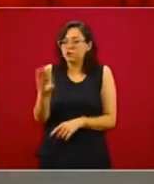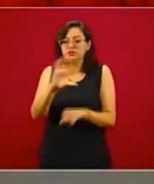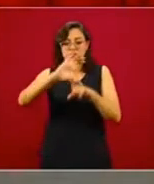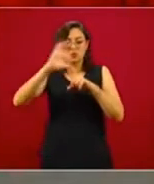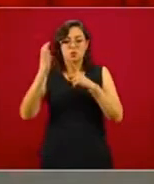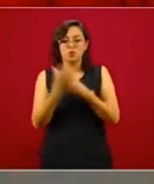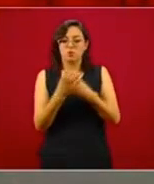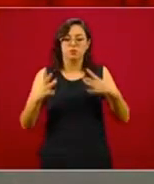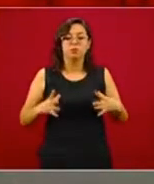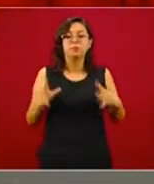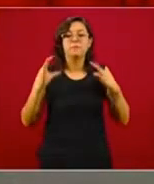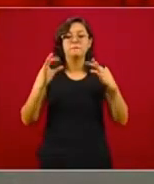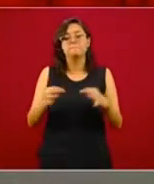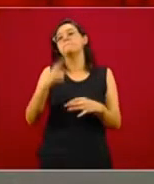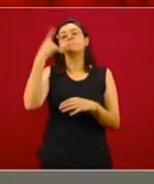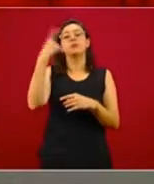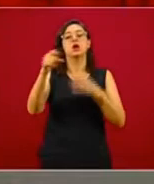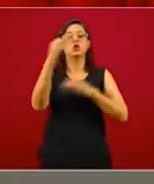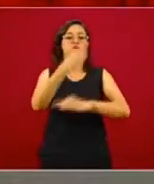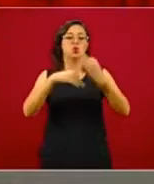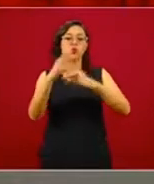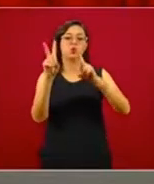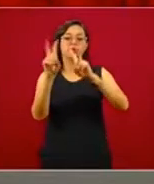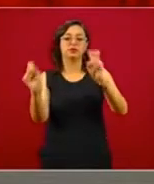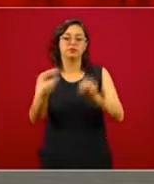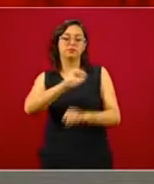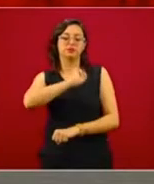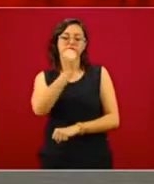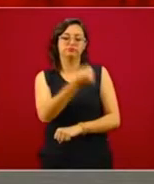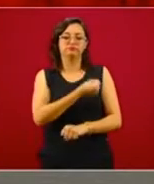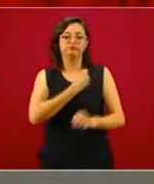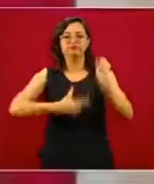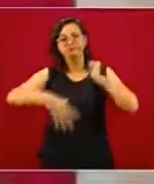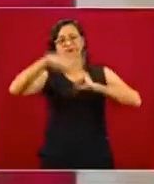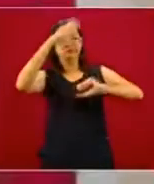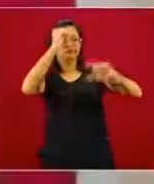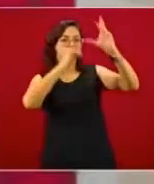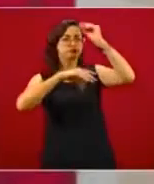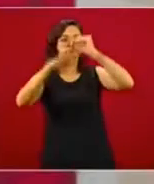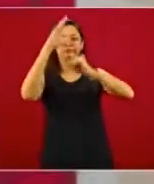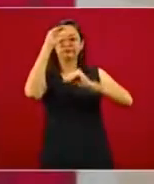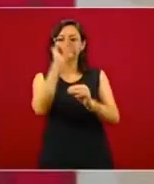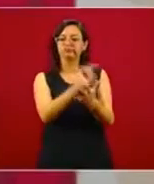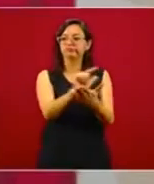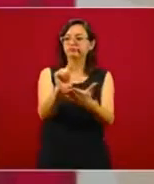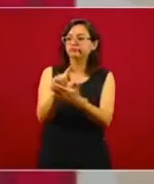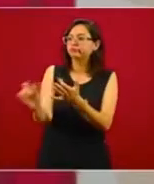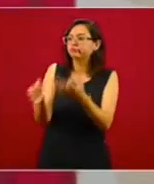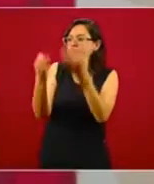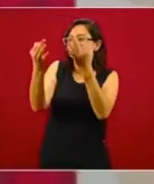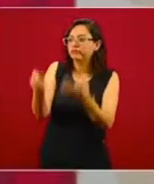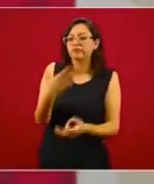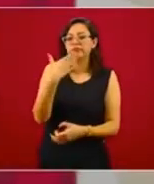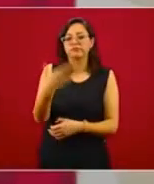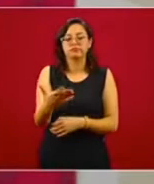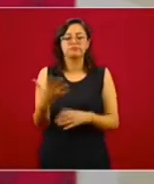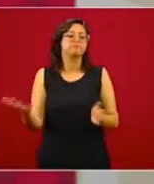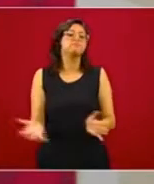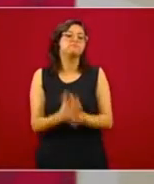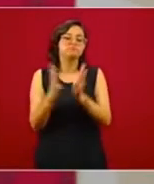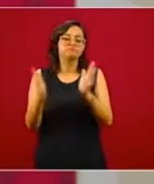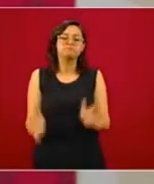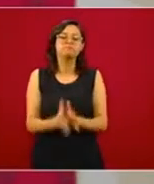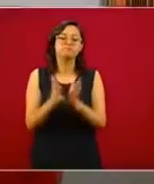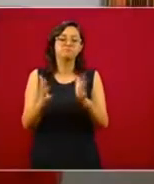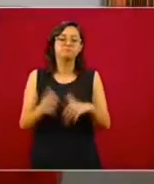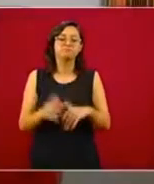are going to do it whenever we go back to school. So they will now handle the